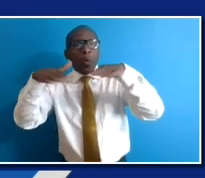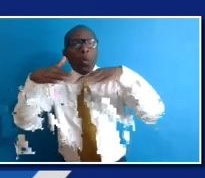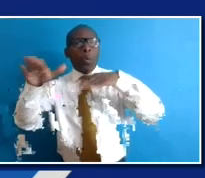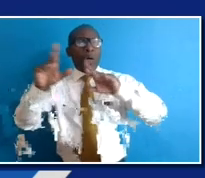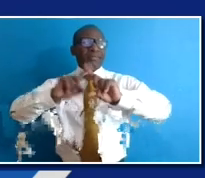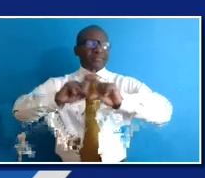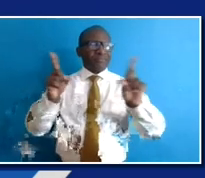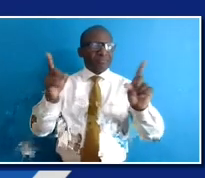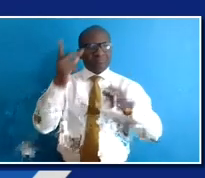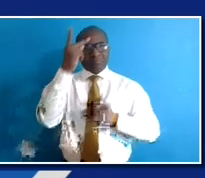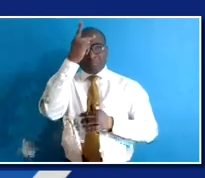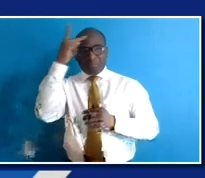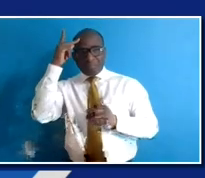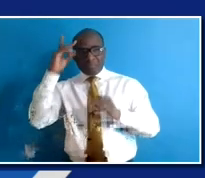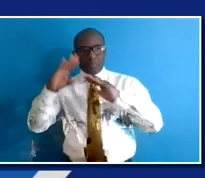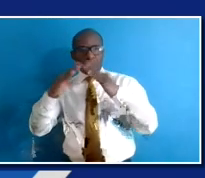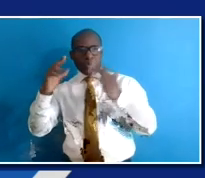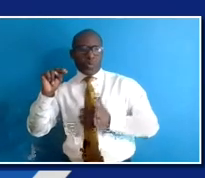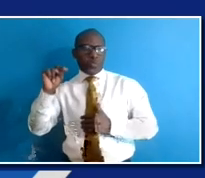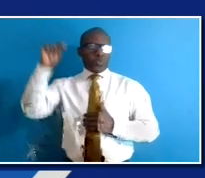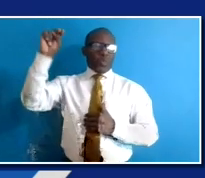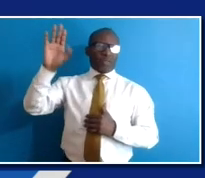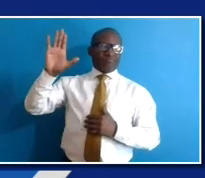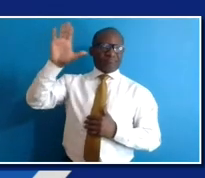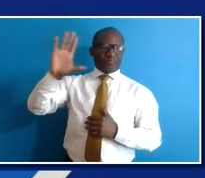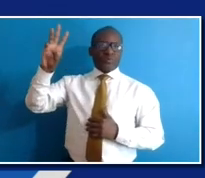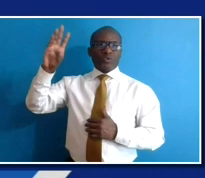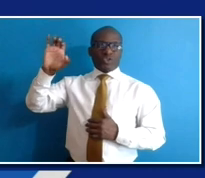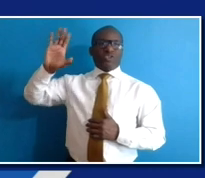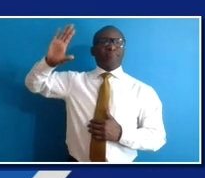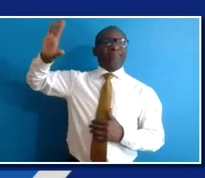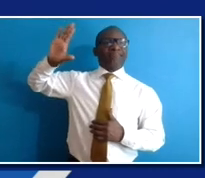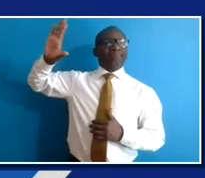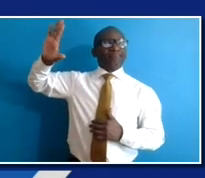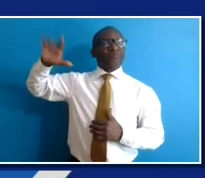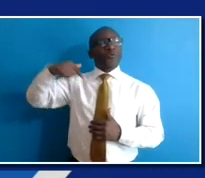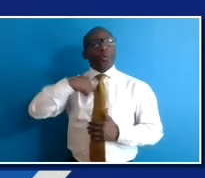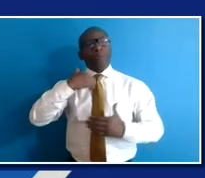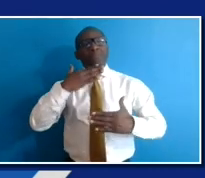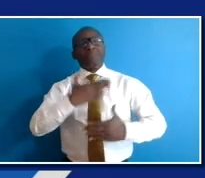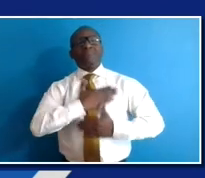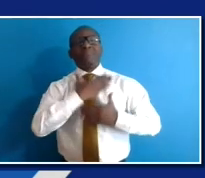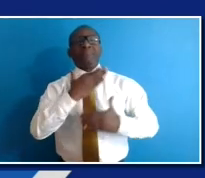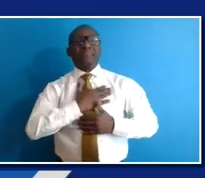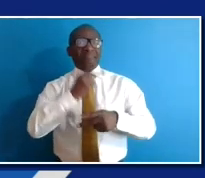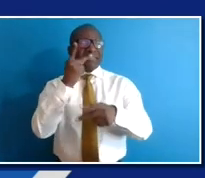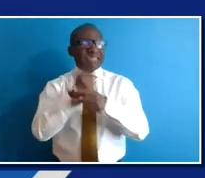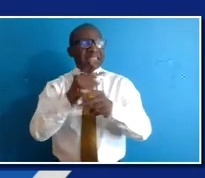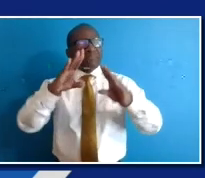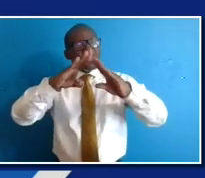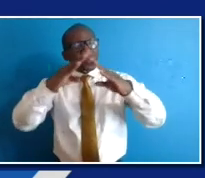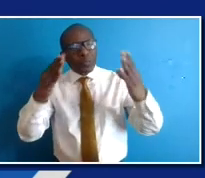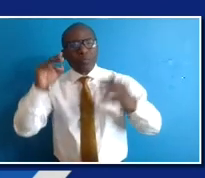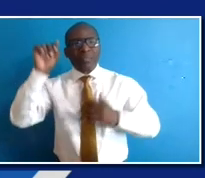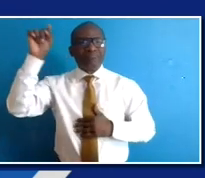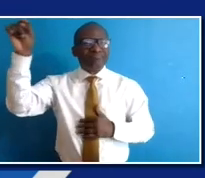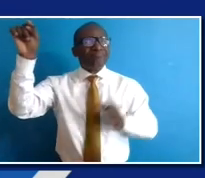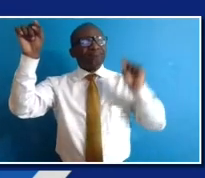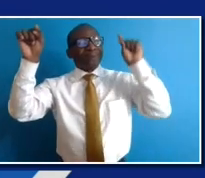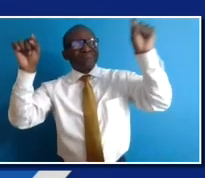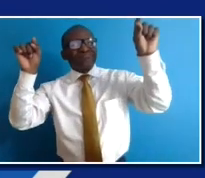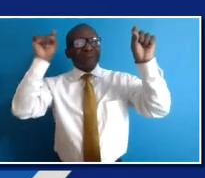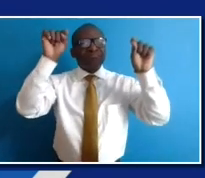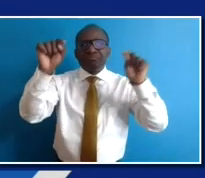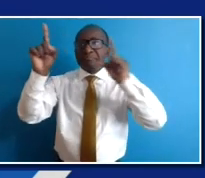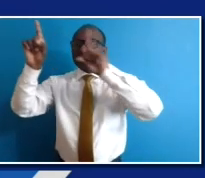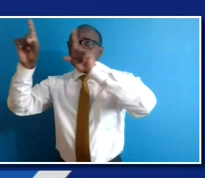very happy that we were right in presuming that properly structured, it would not add to the spread. The numbers for COVID are going down, and yet we still have